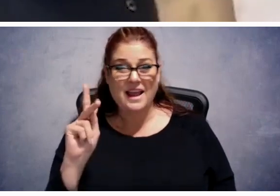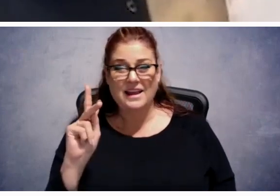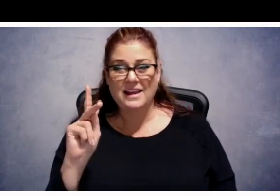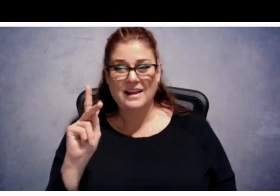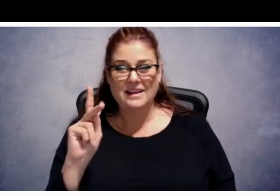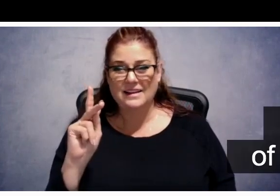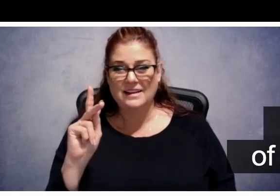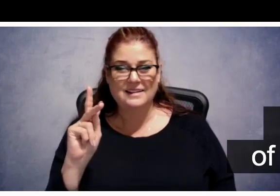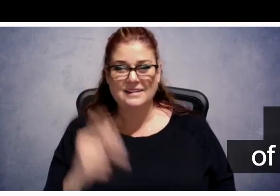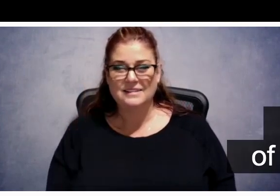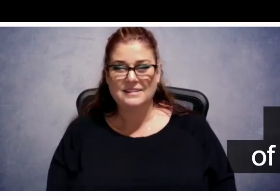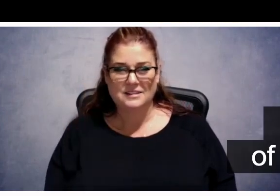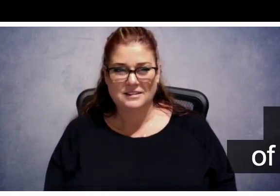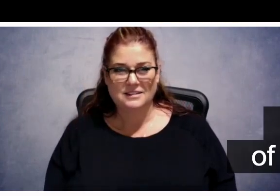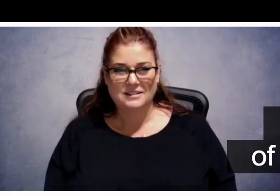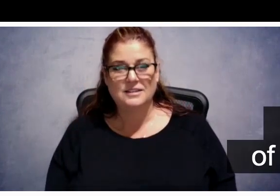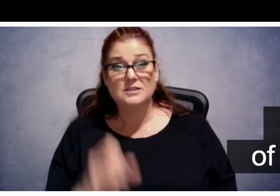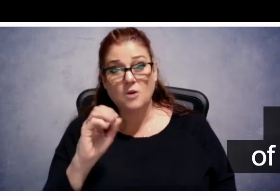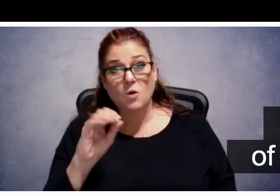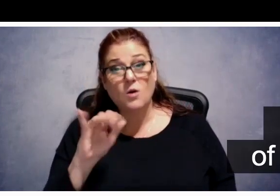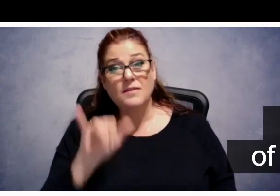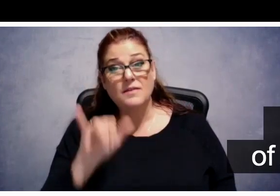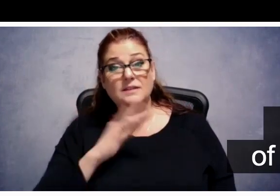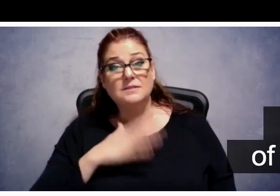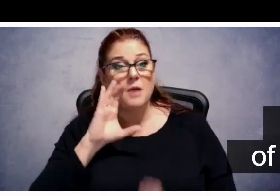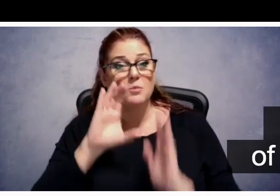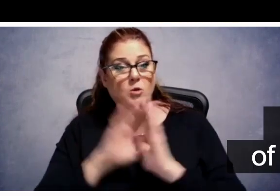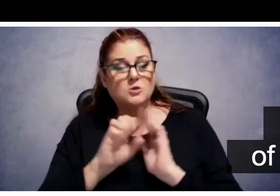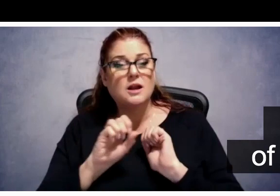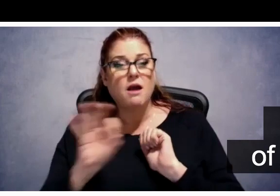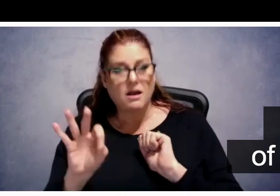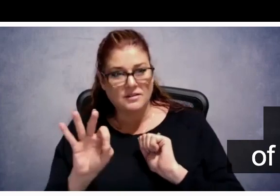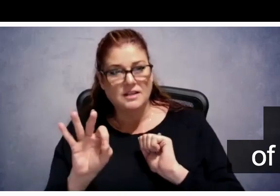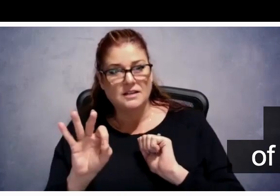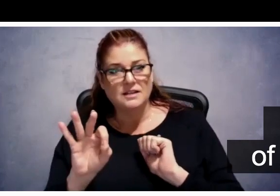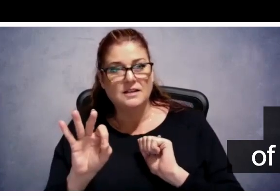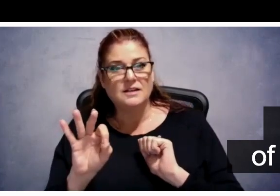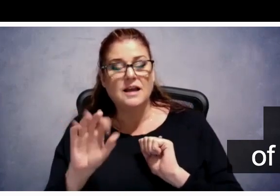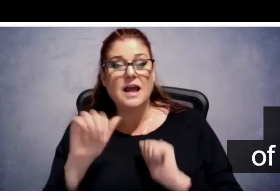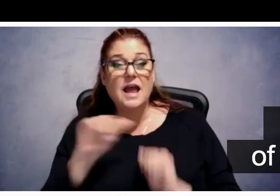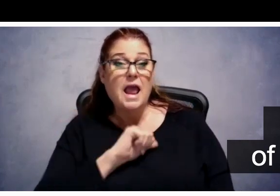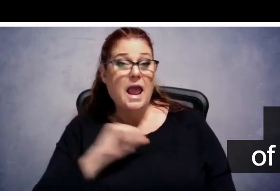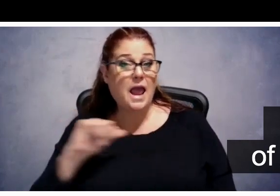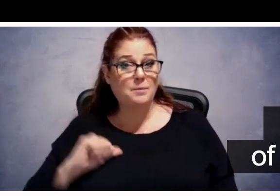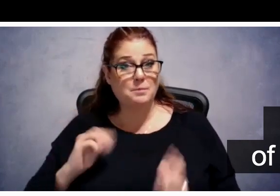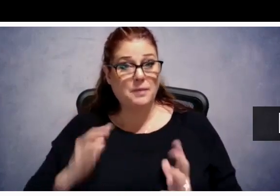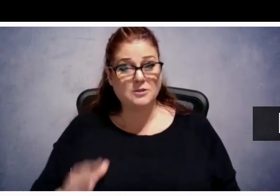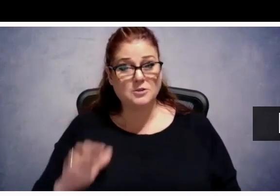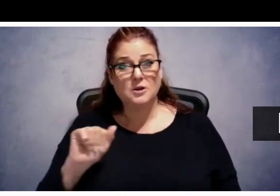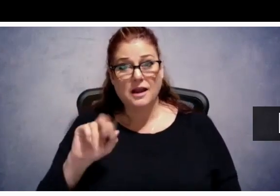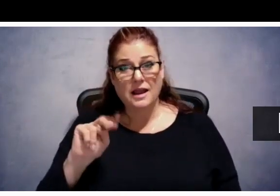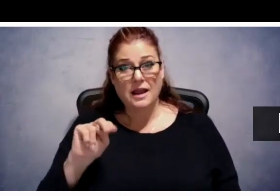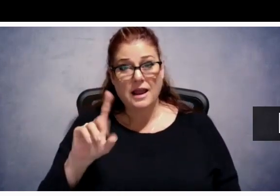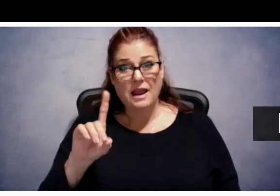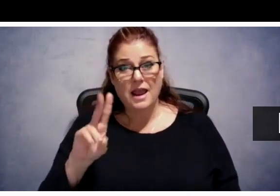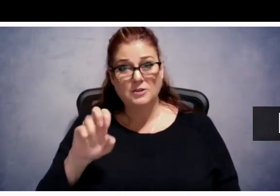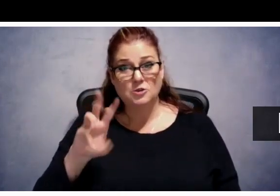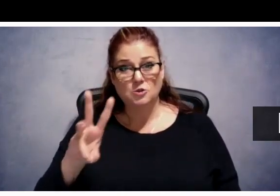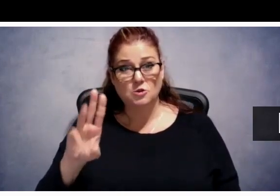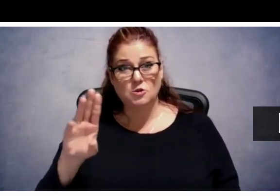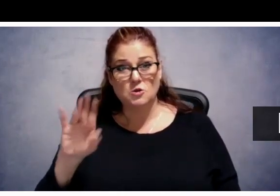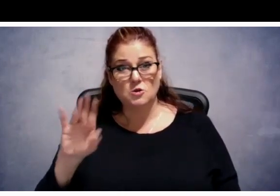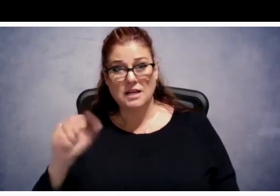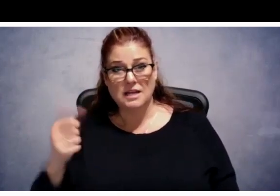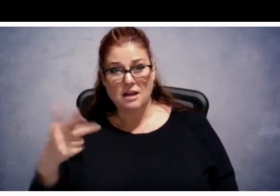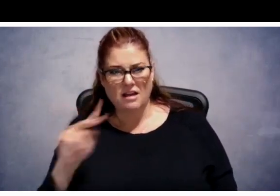Okay. And so that is my portrait of Ambassador Andrew Young. Let's see if I can not have it on such